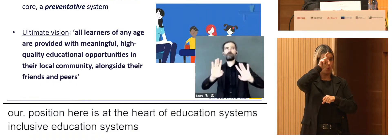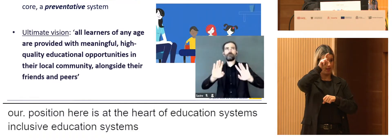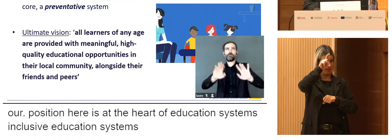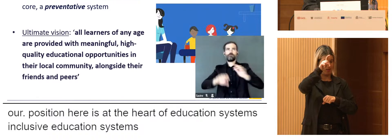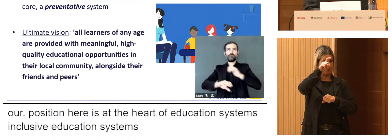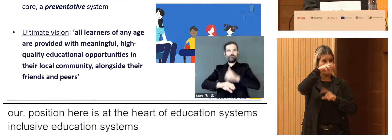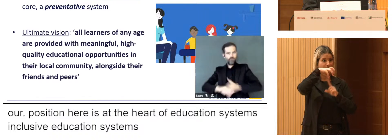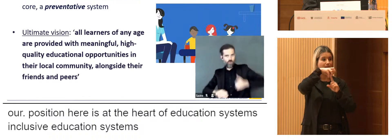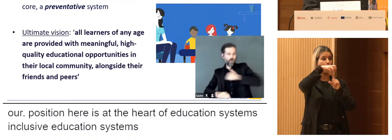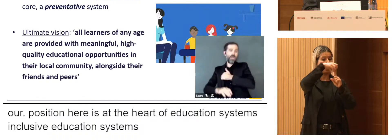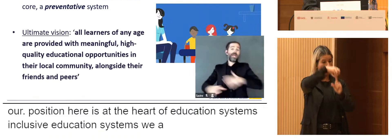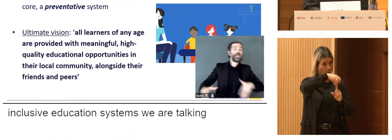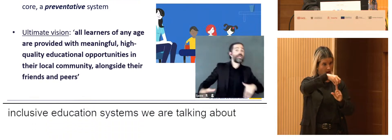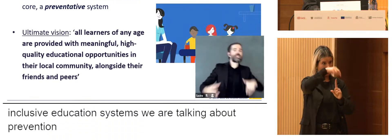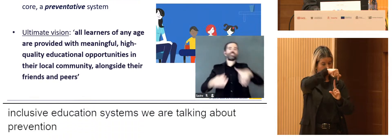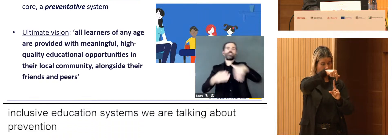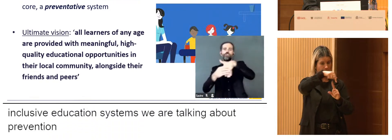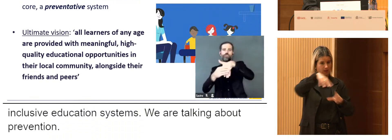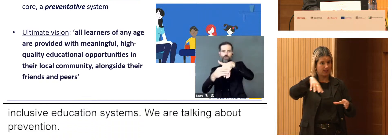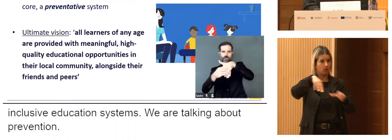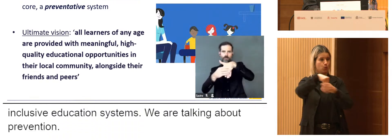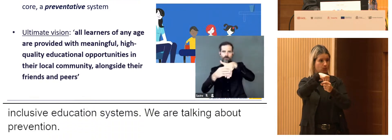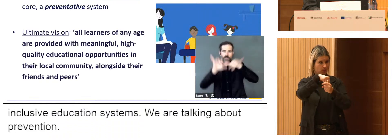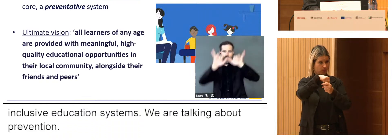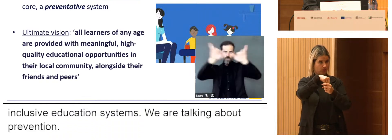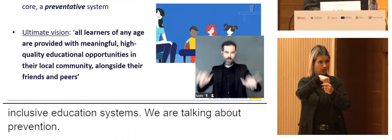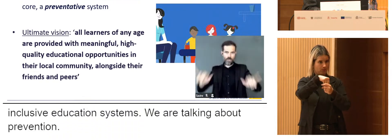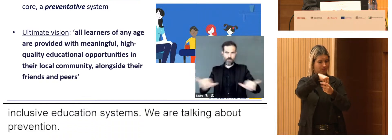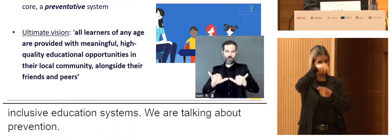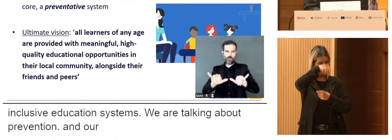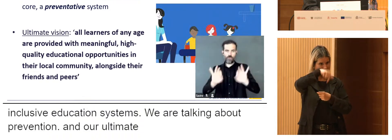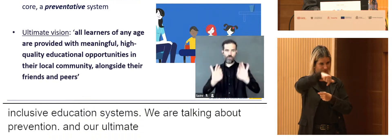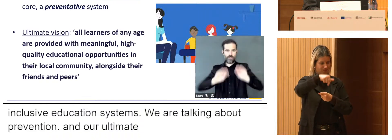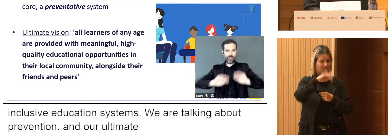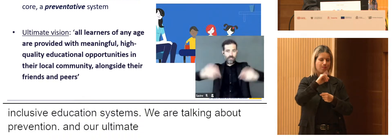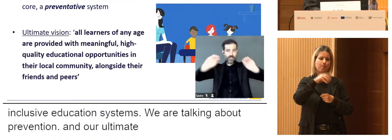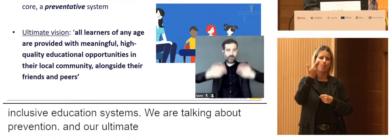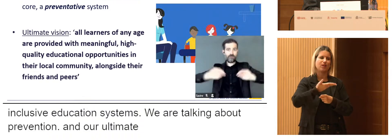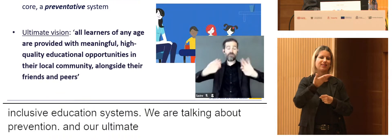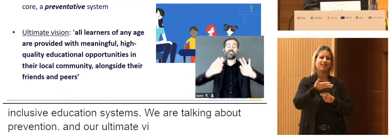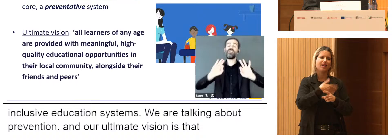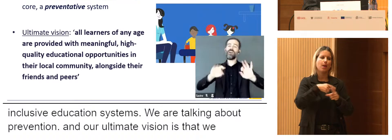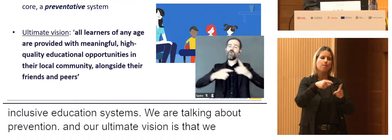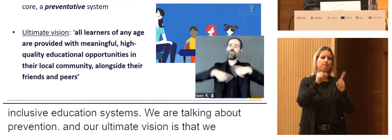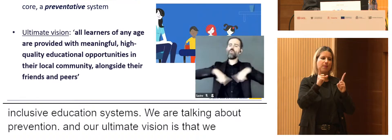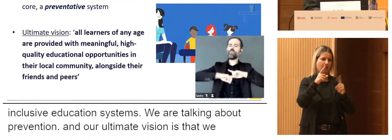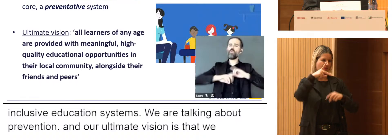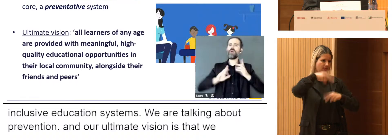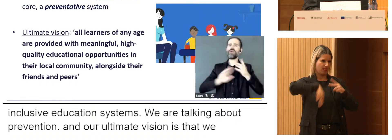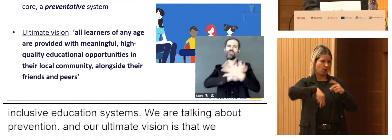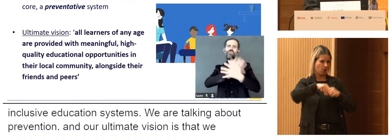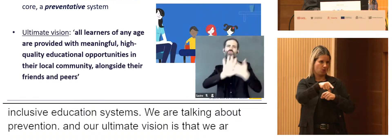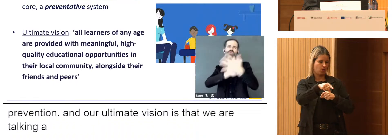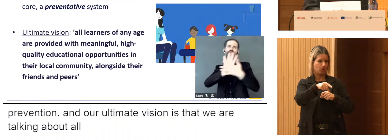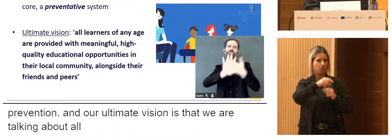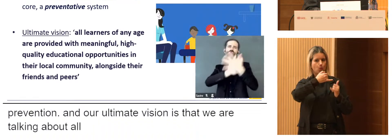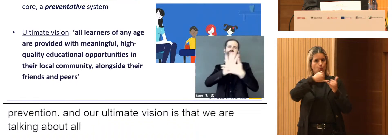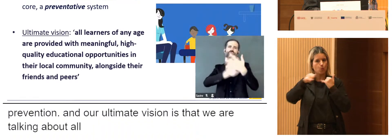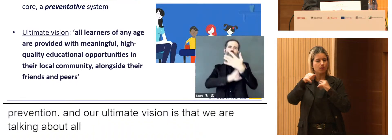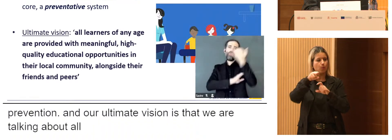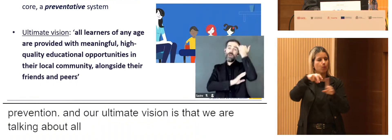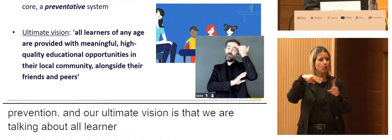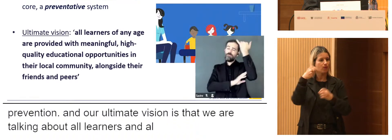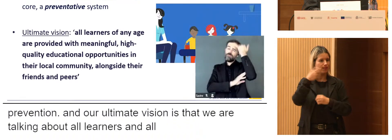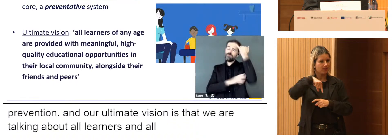about prevention, and our ultimate vision is that we are talking about all learners, and